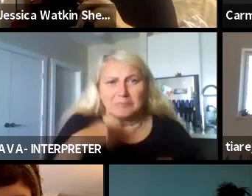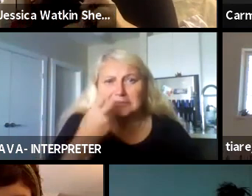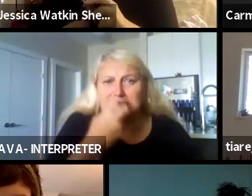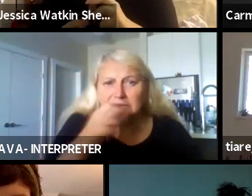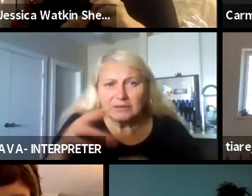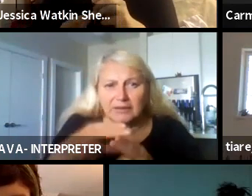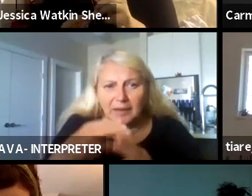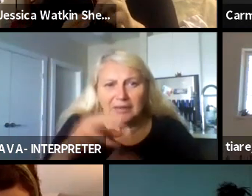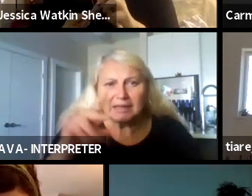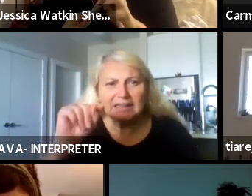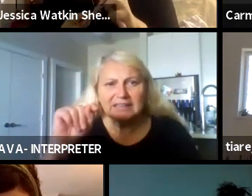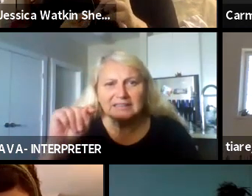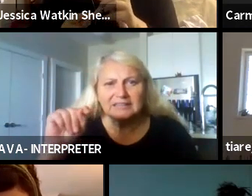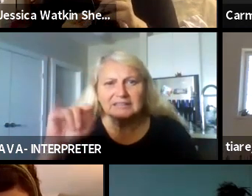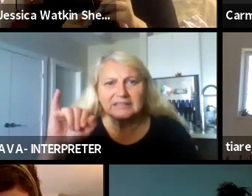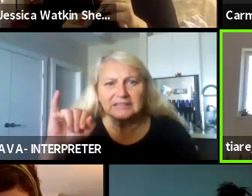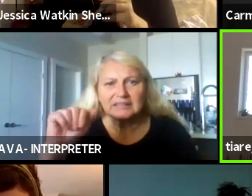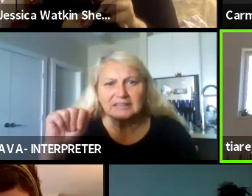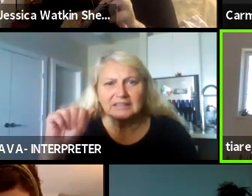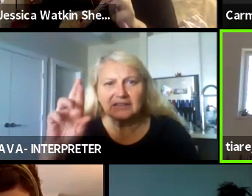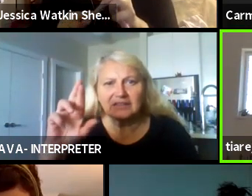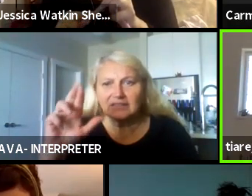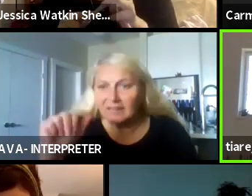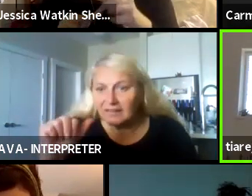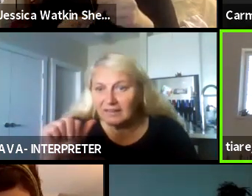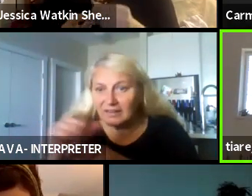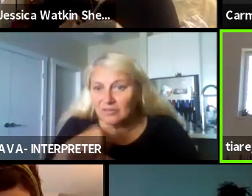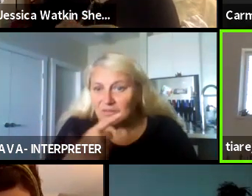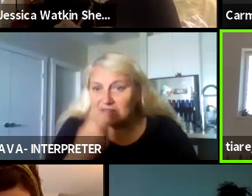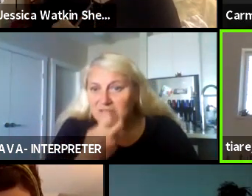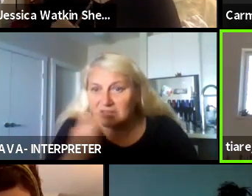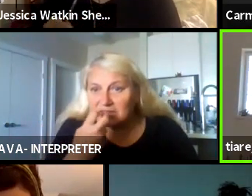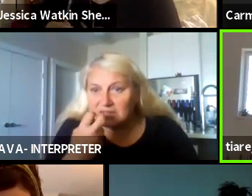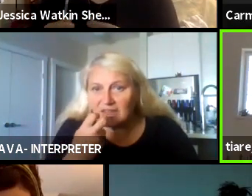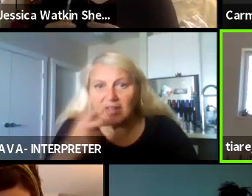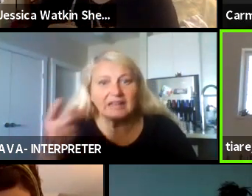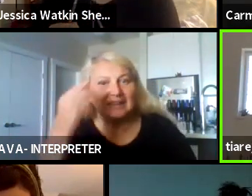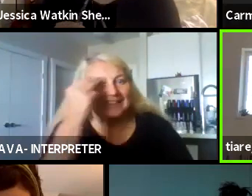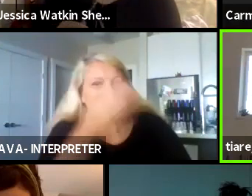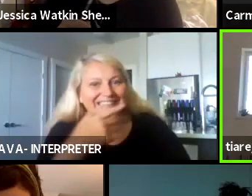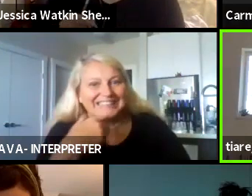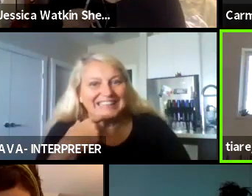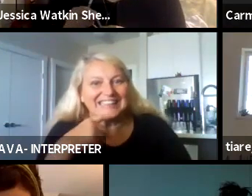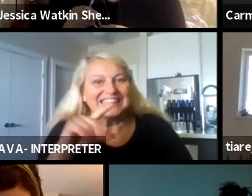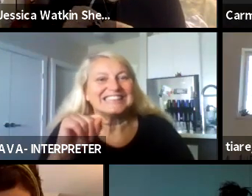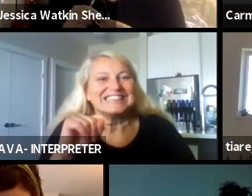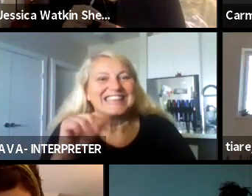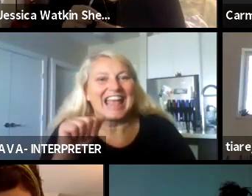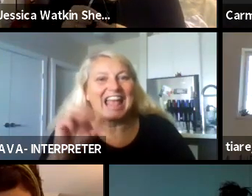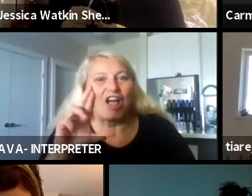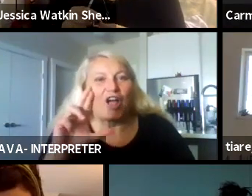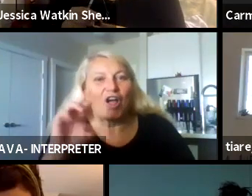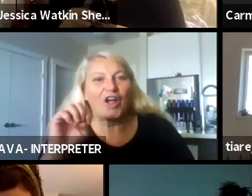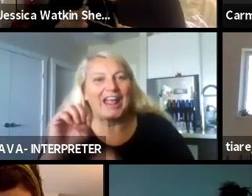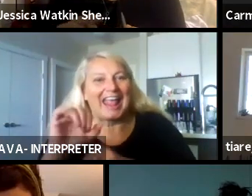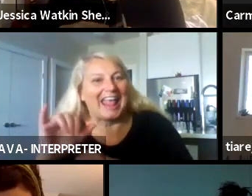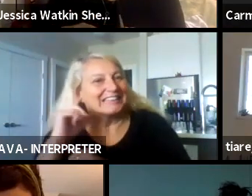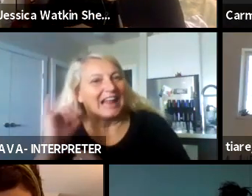Please correct me if I've gotten that name wrong. Tiara. Say that again. Tiara. Tiara.